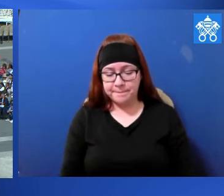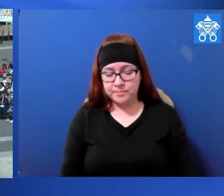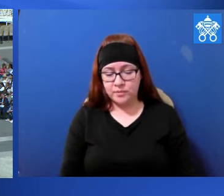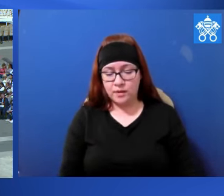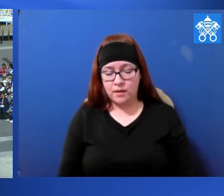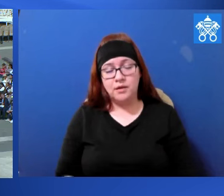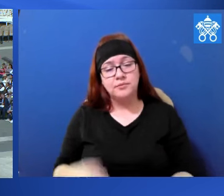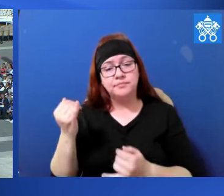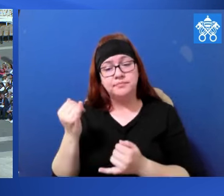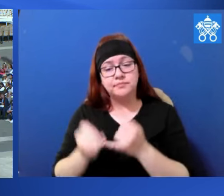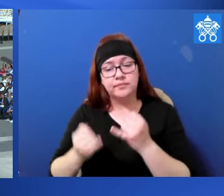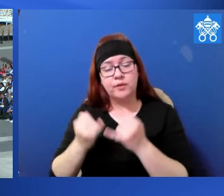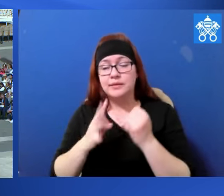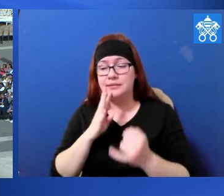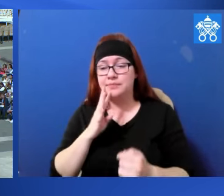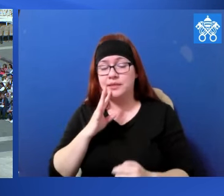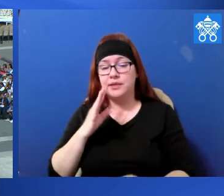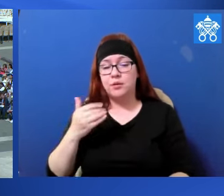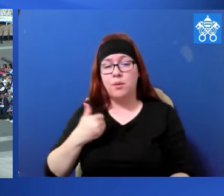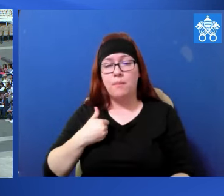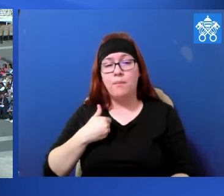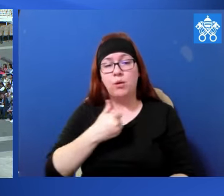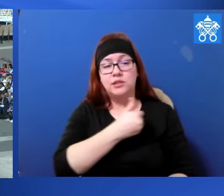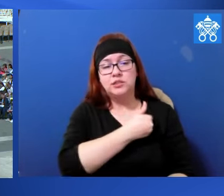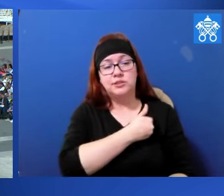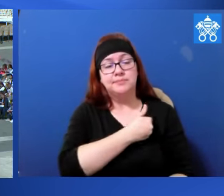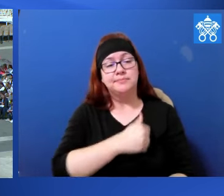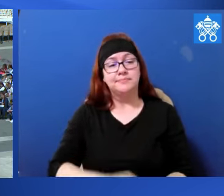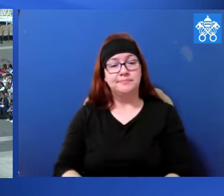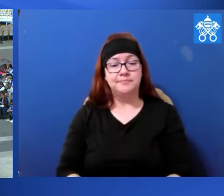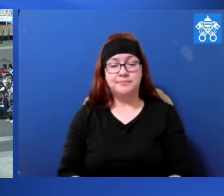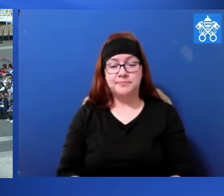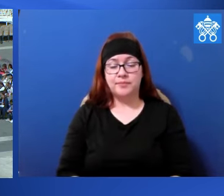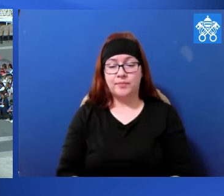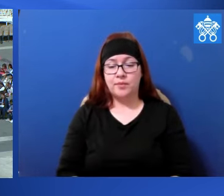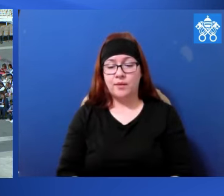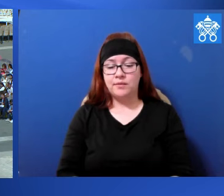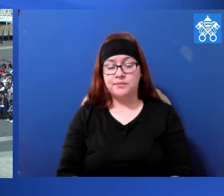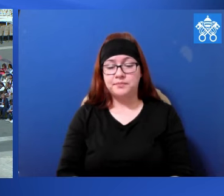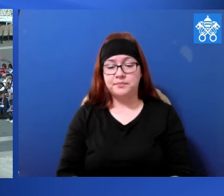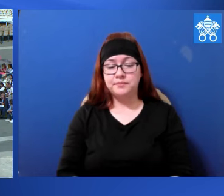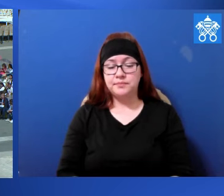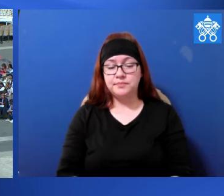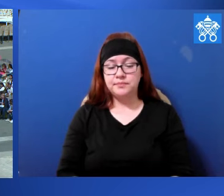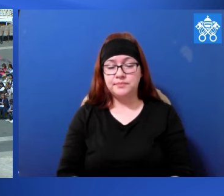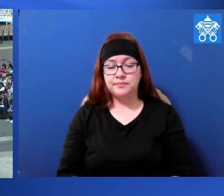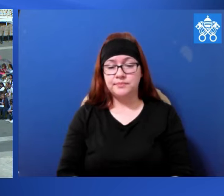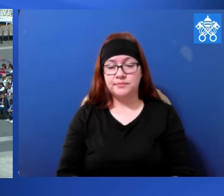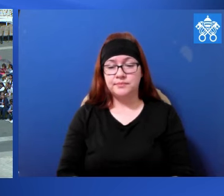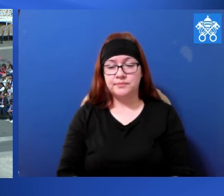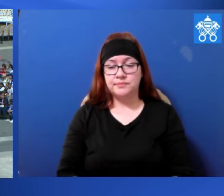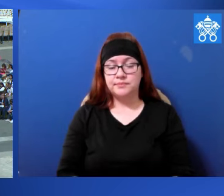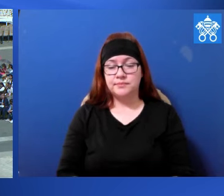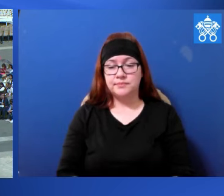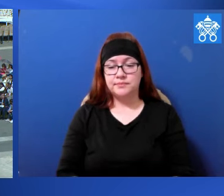Ojcze Święty, pielgrzymi z Polski i z innych krajów pragną przekazać Waszej Świątobliwości wyrazy synowskiego oddania